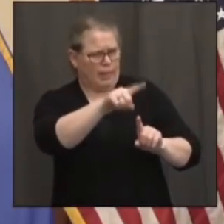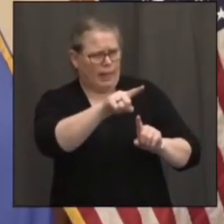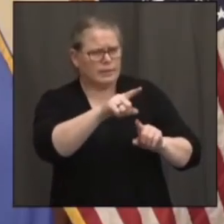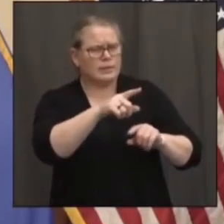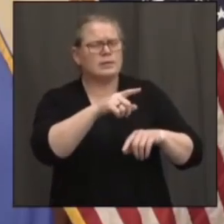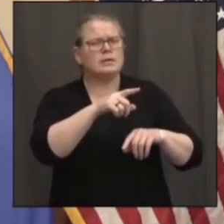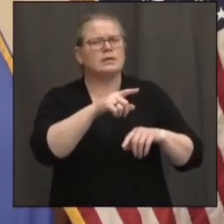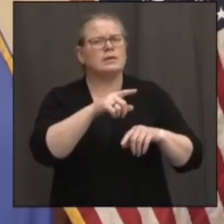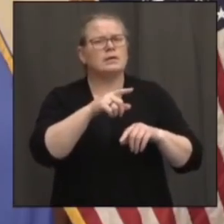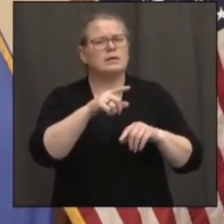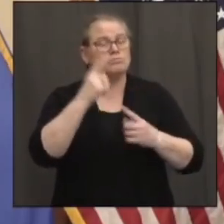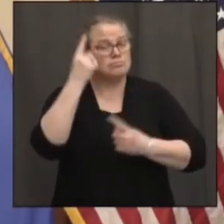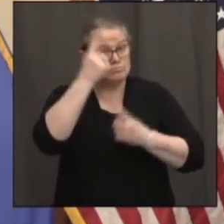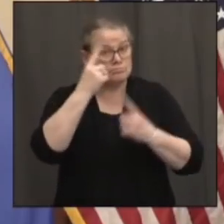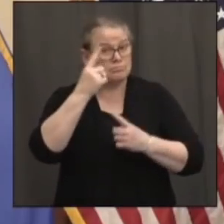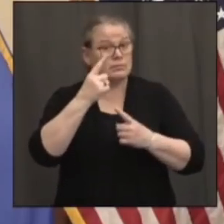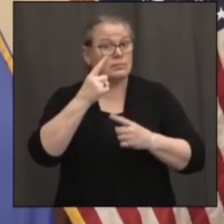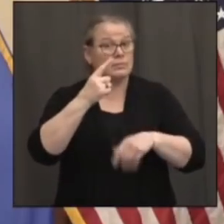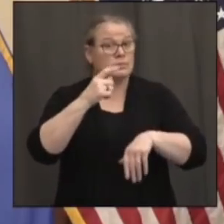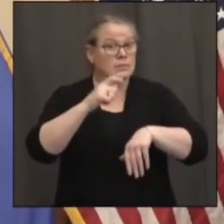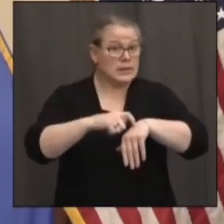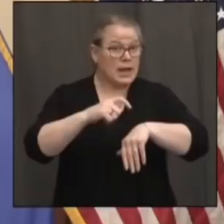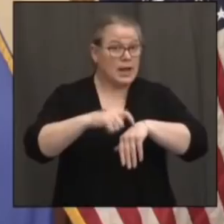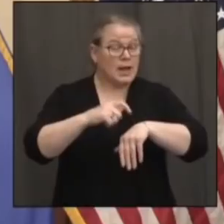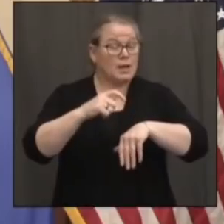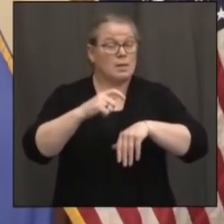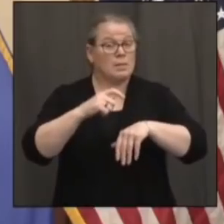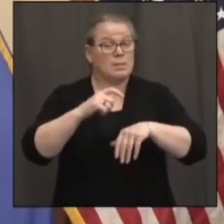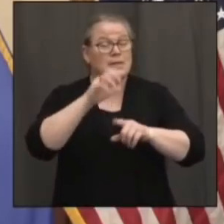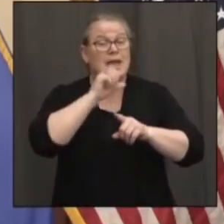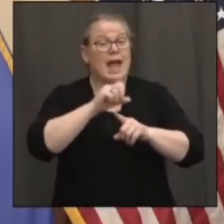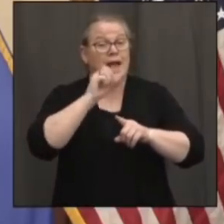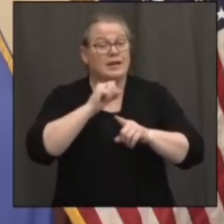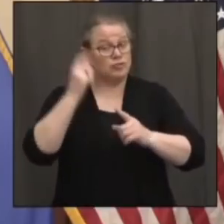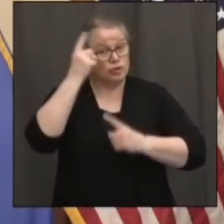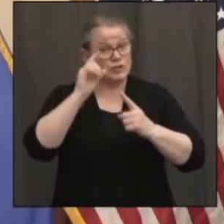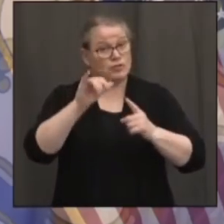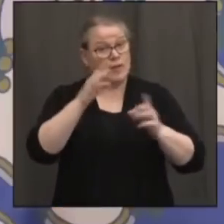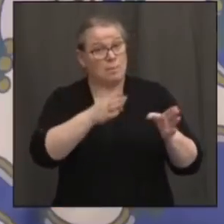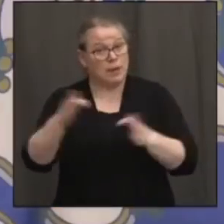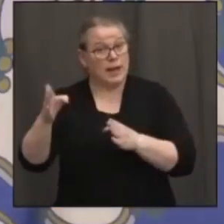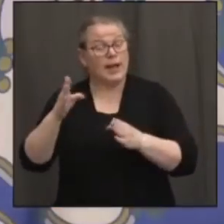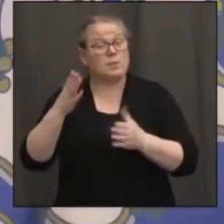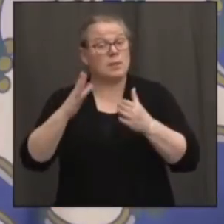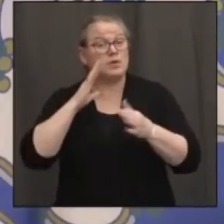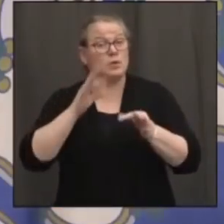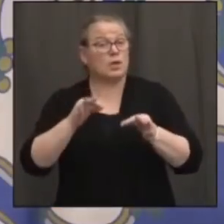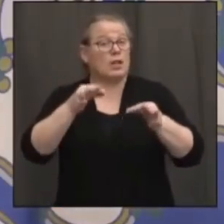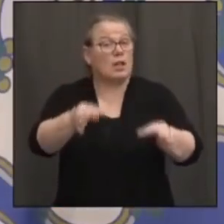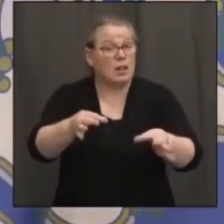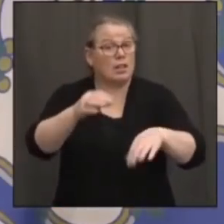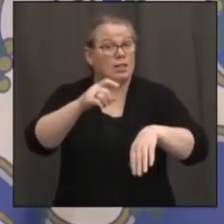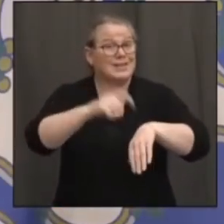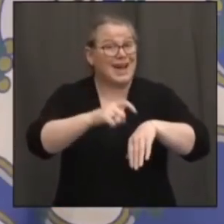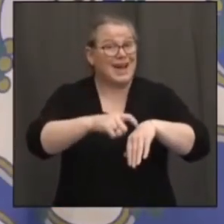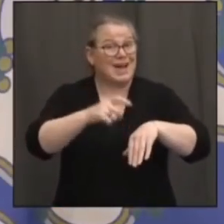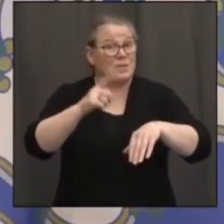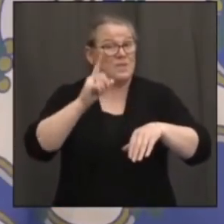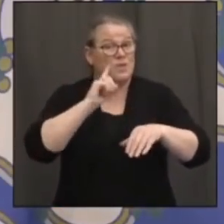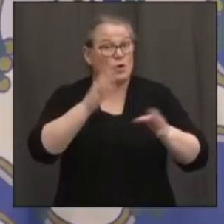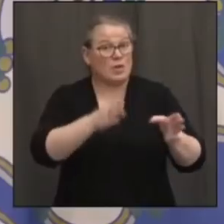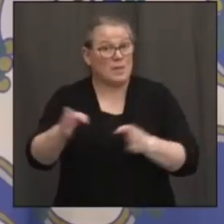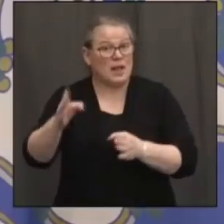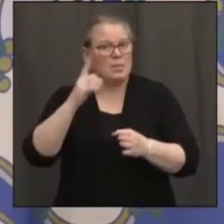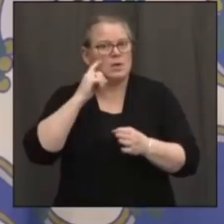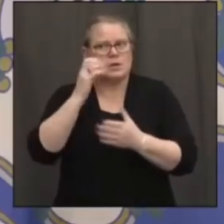age groups, given that some people have those appointments so far out? I don't think so. I think certainly that would be